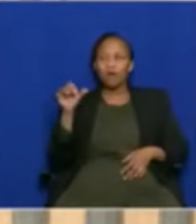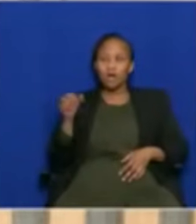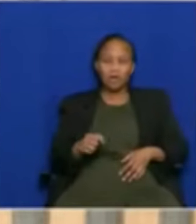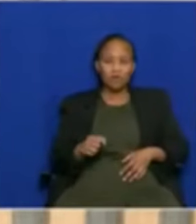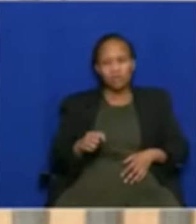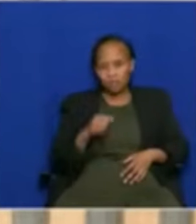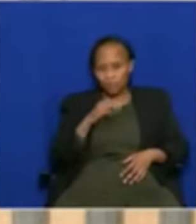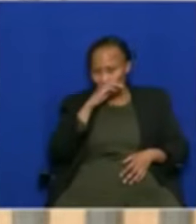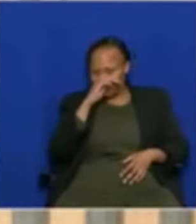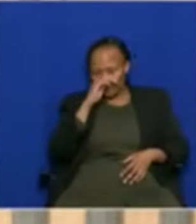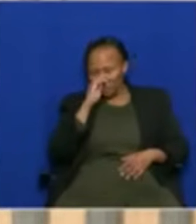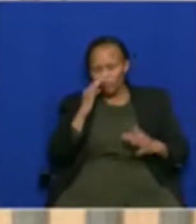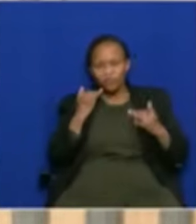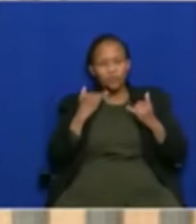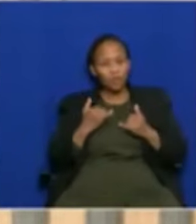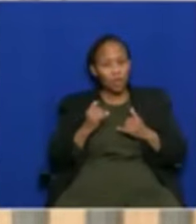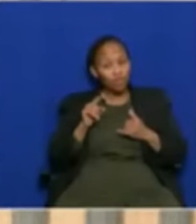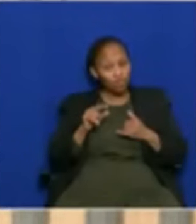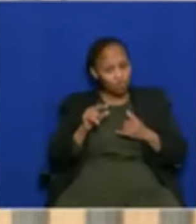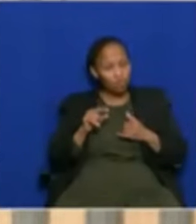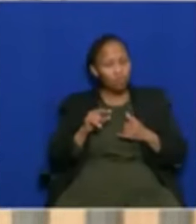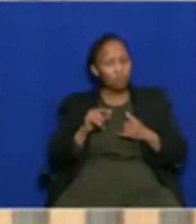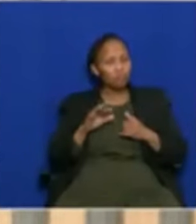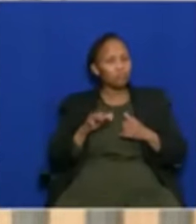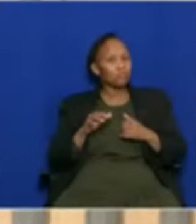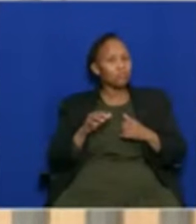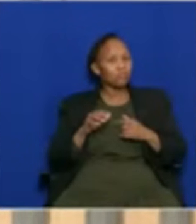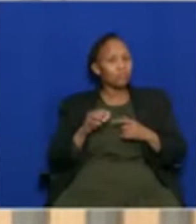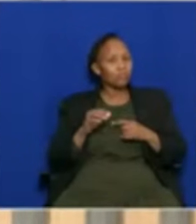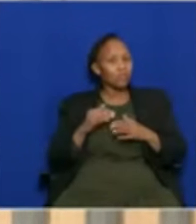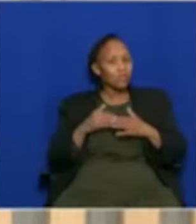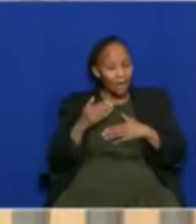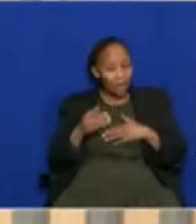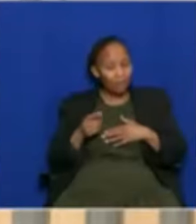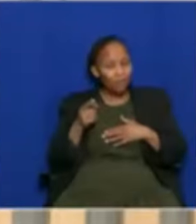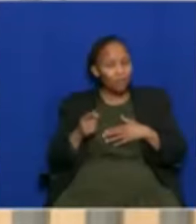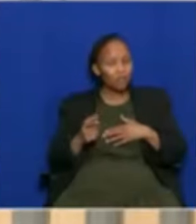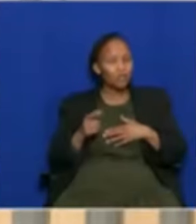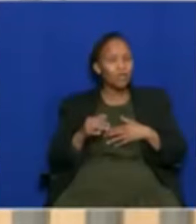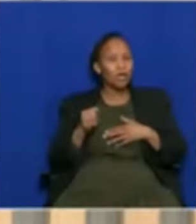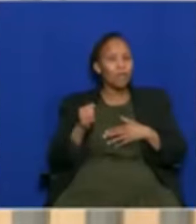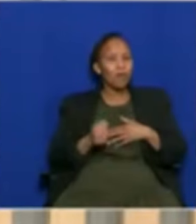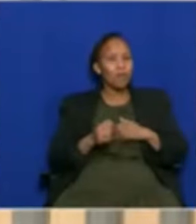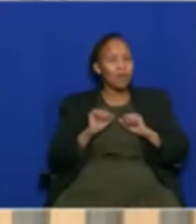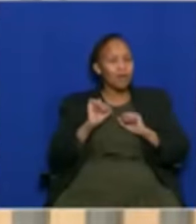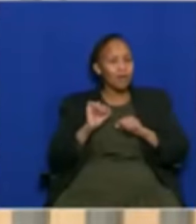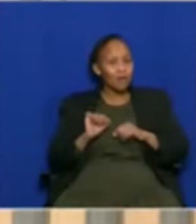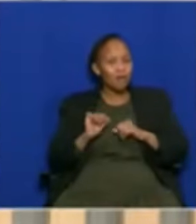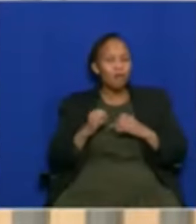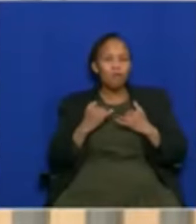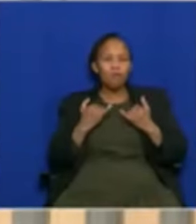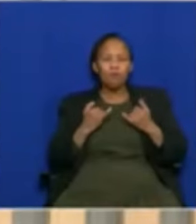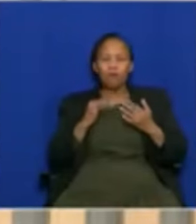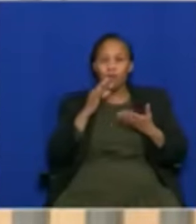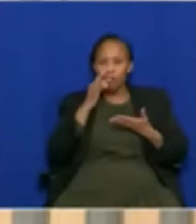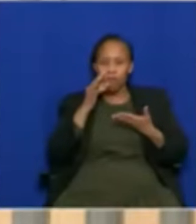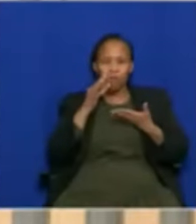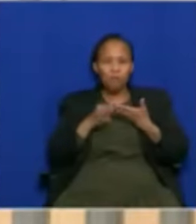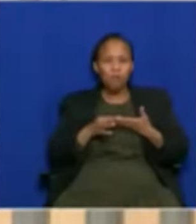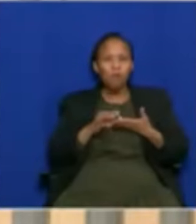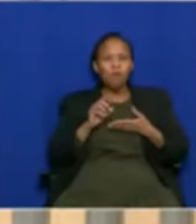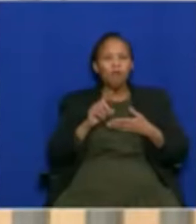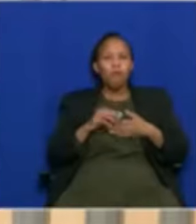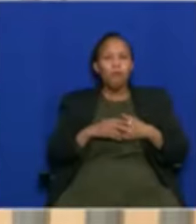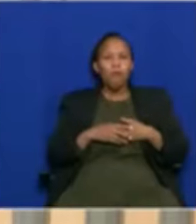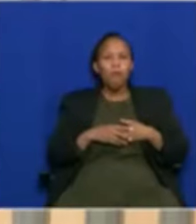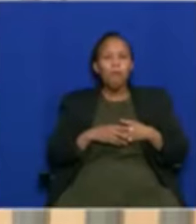we are is even pre-interview. So are you suggesting that she ought not to have